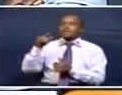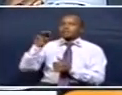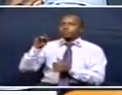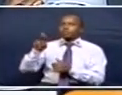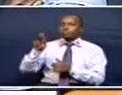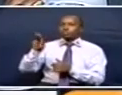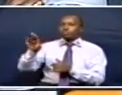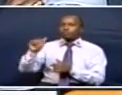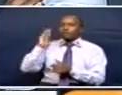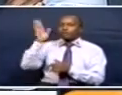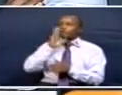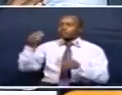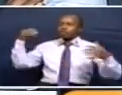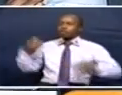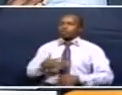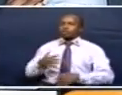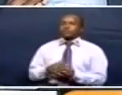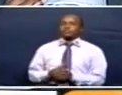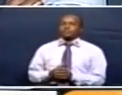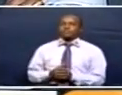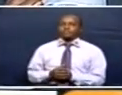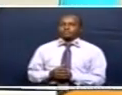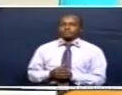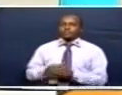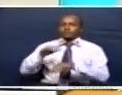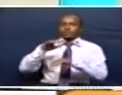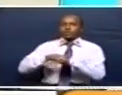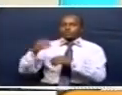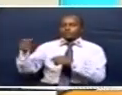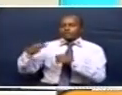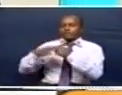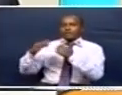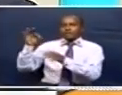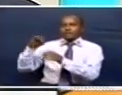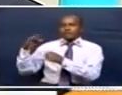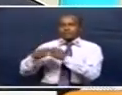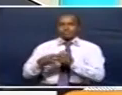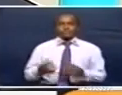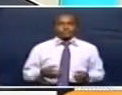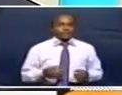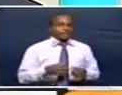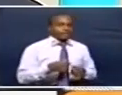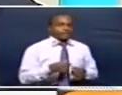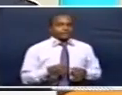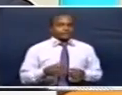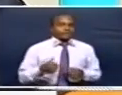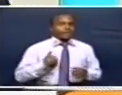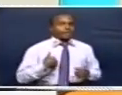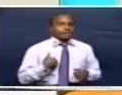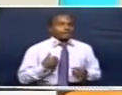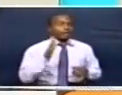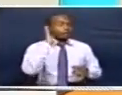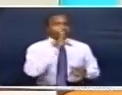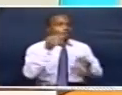be shocked on August the 8th. I think I'll be shocked. I'll be